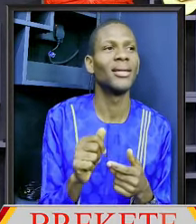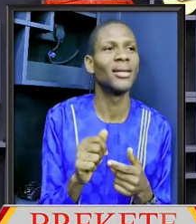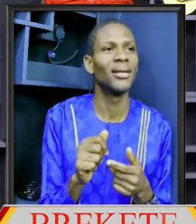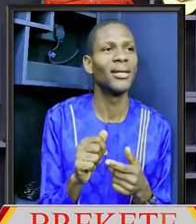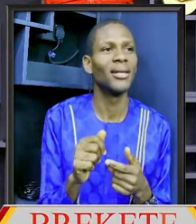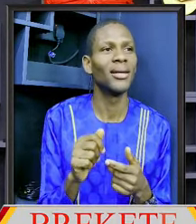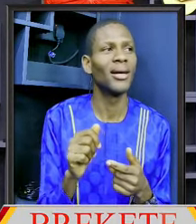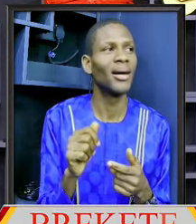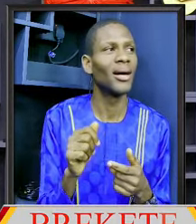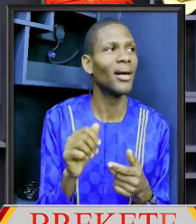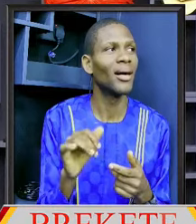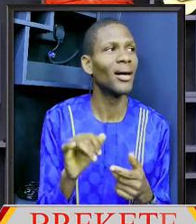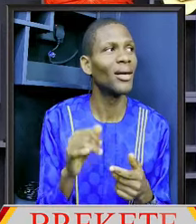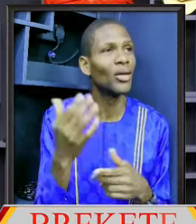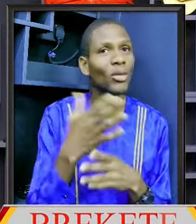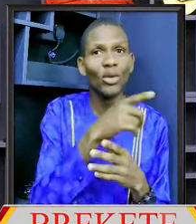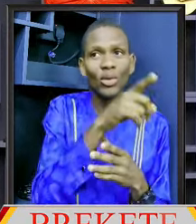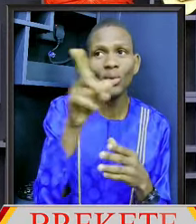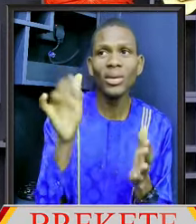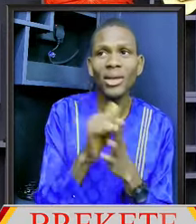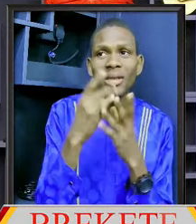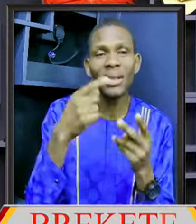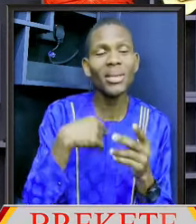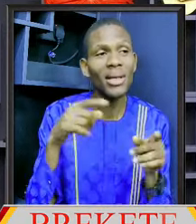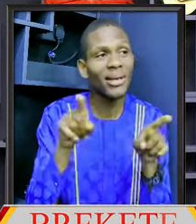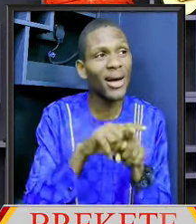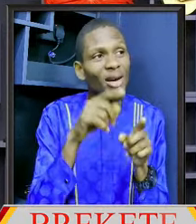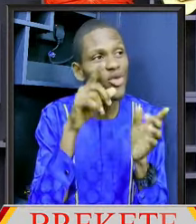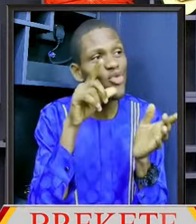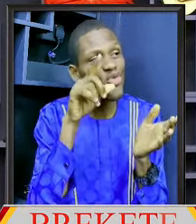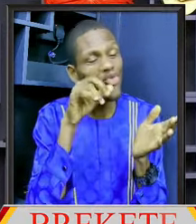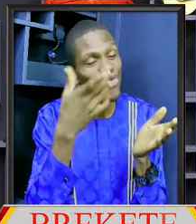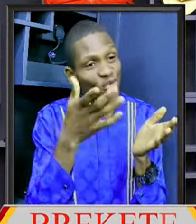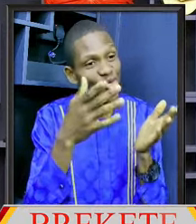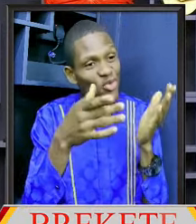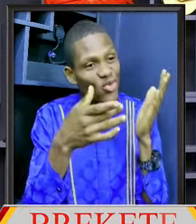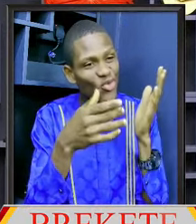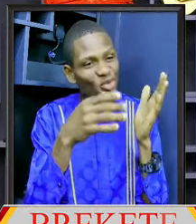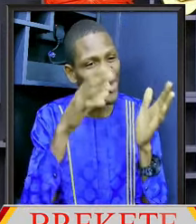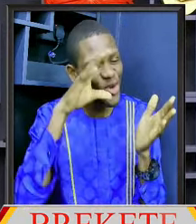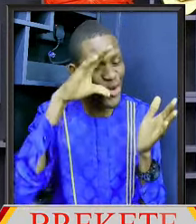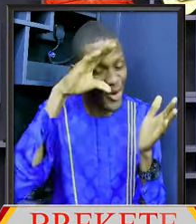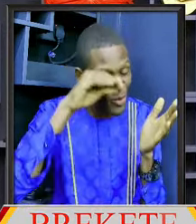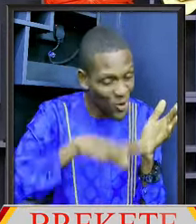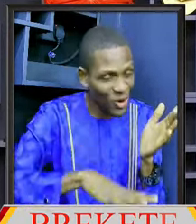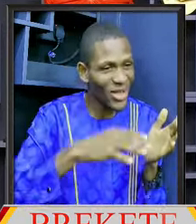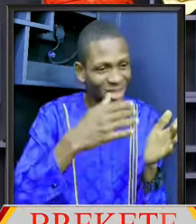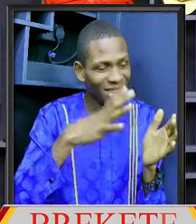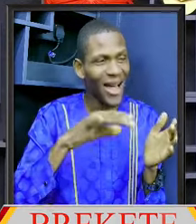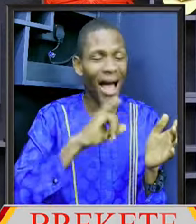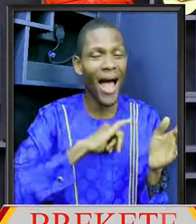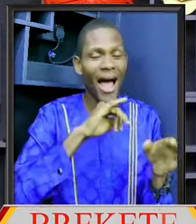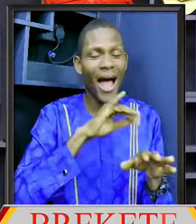So I know be some of una way they see me like small picker. I know be una papa age mate.